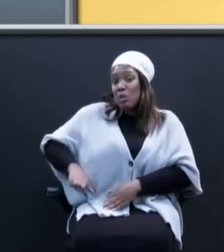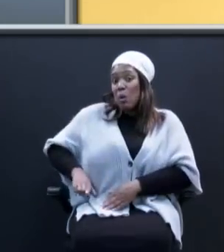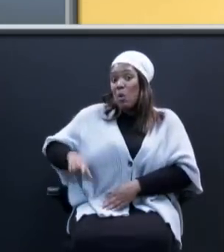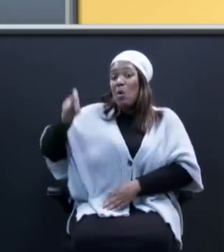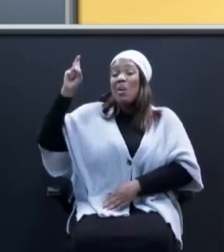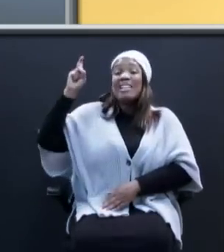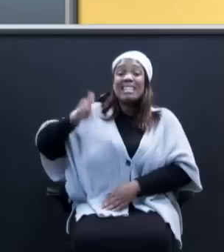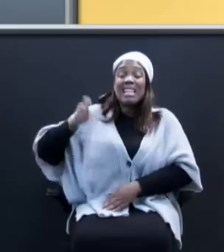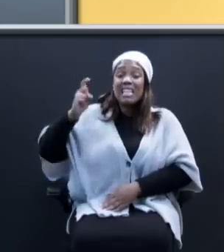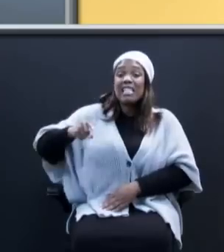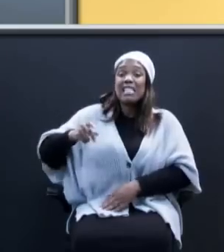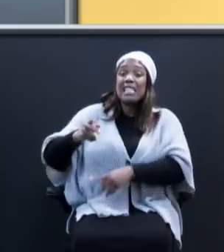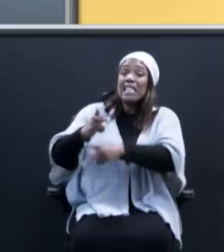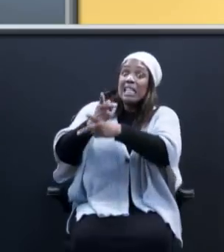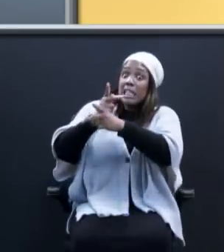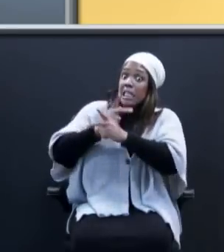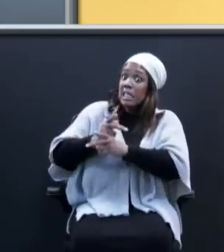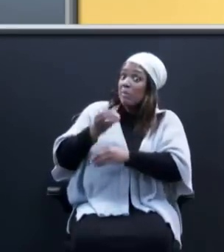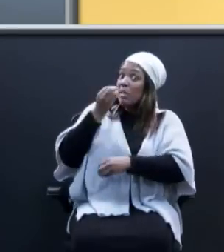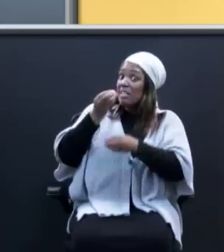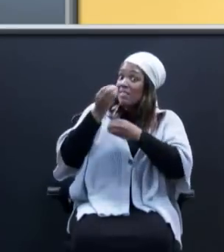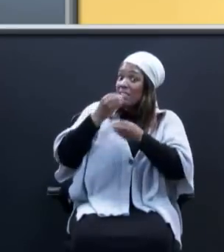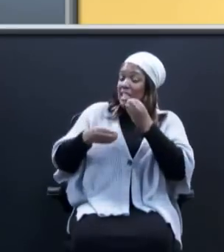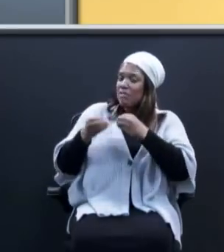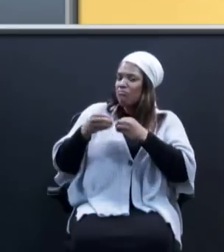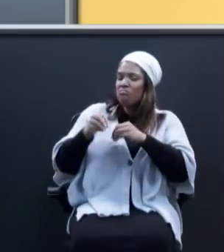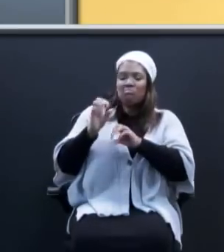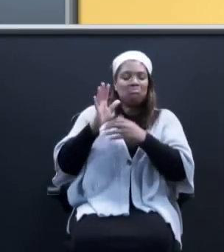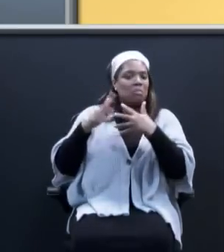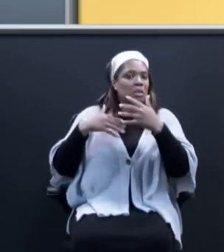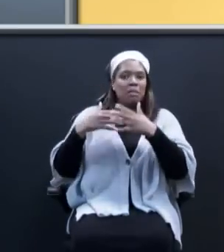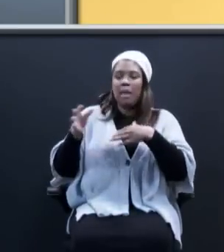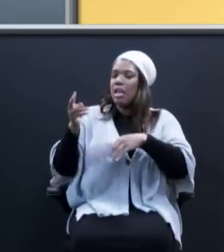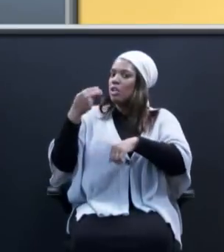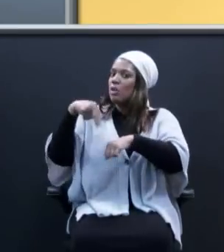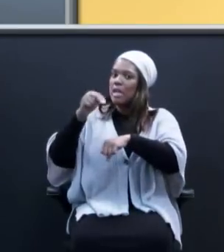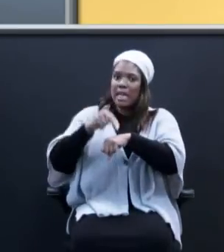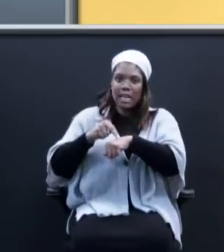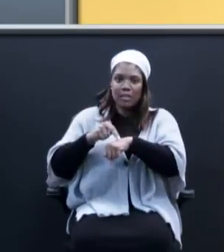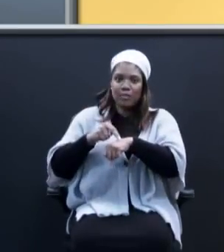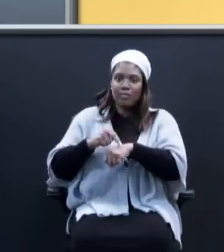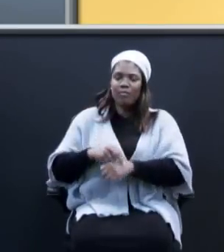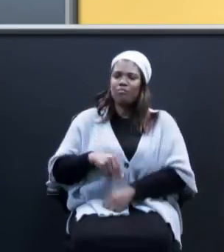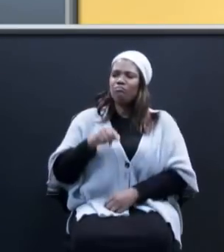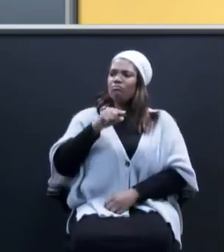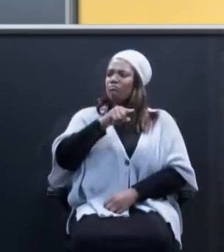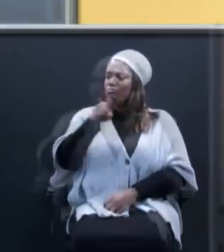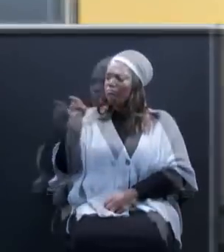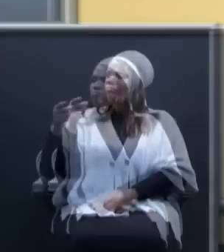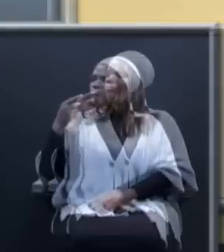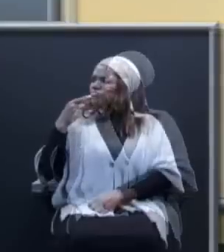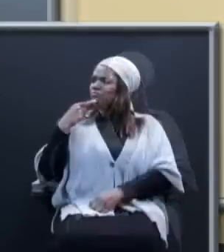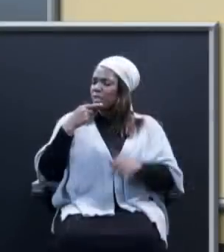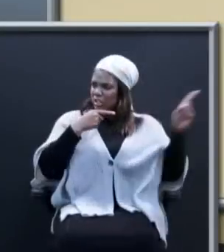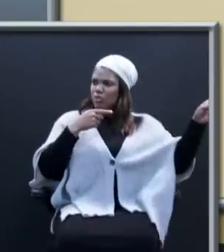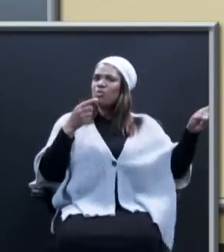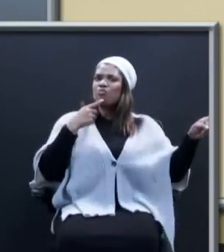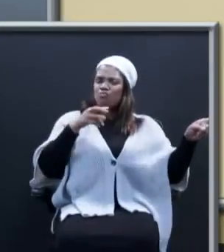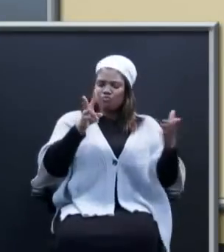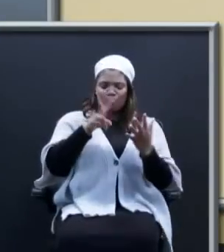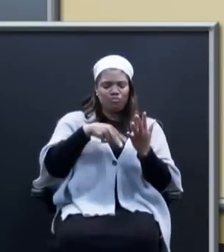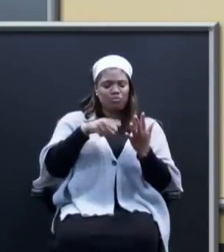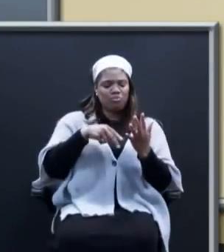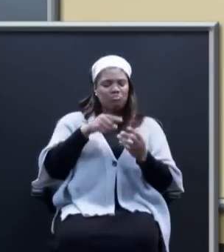I don't care what nationality you come out of. Go ahead and read. Which ye shall proclaim to be holy convocation.